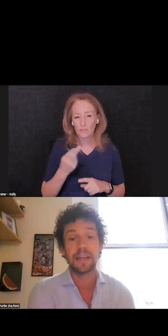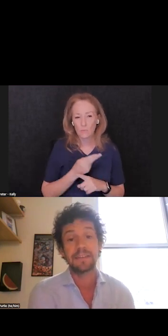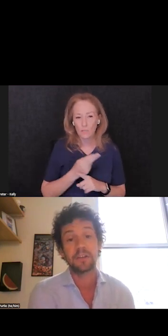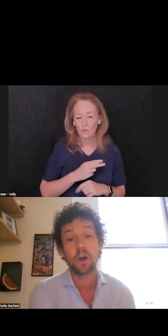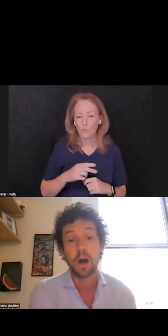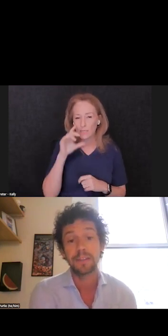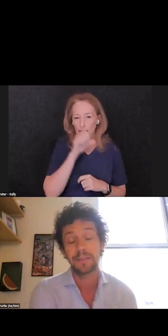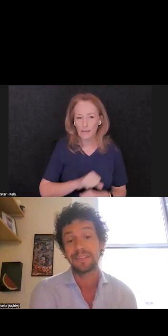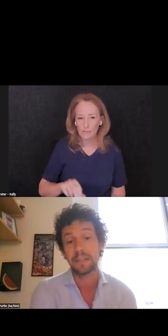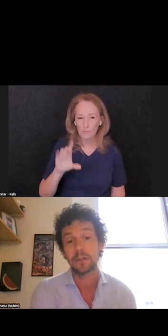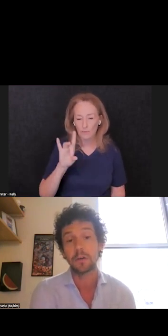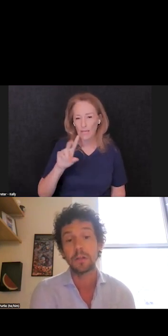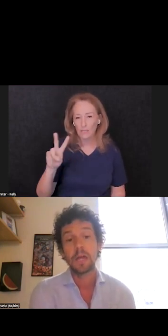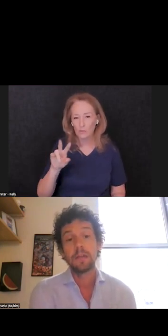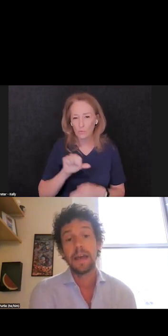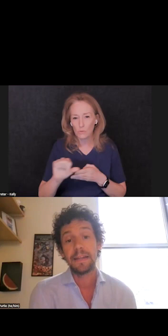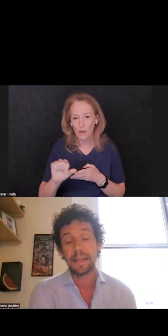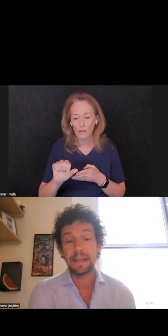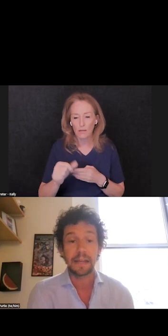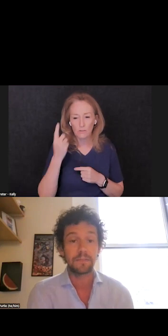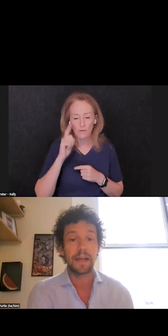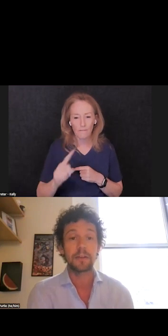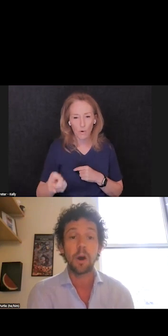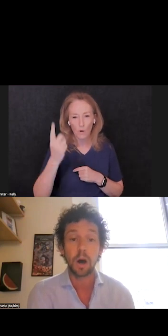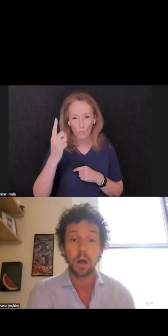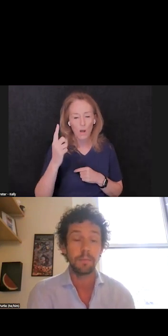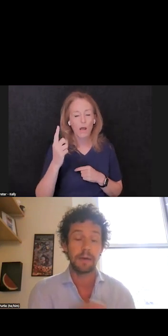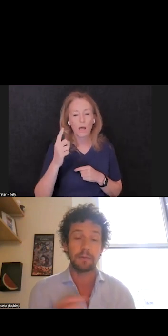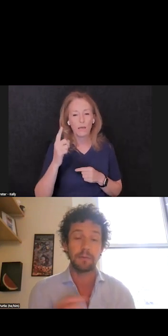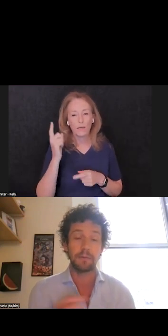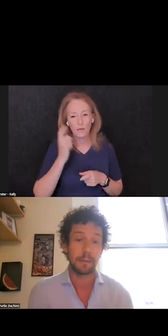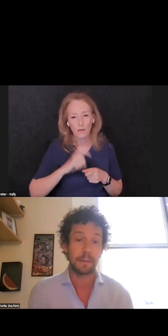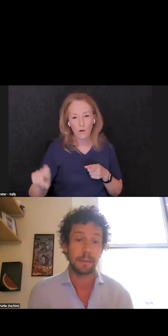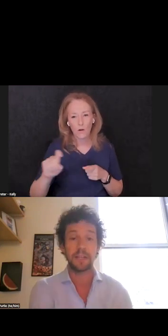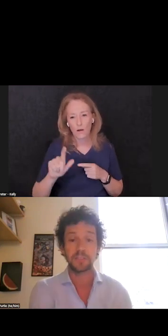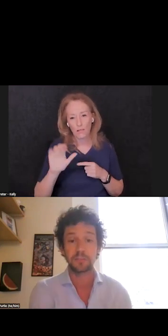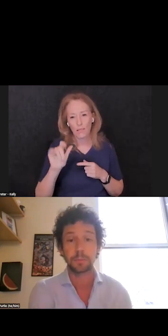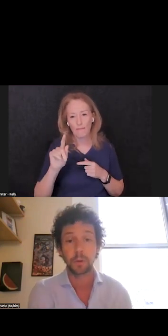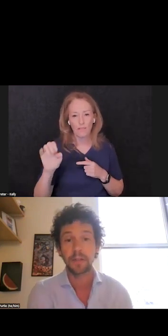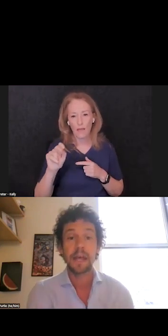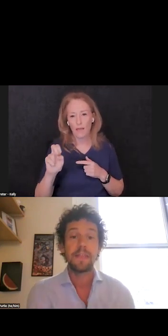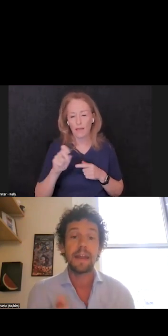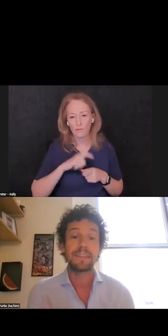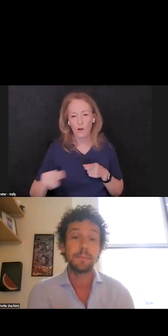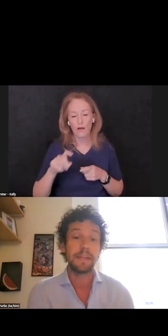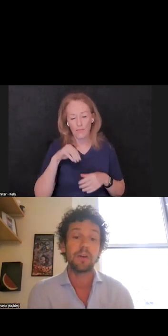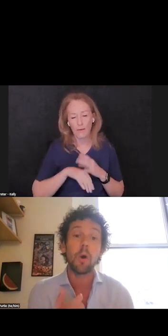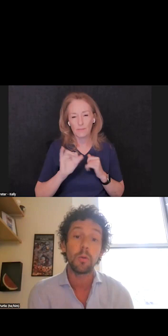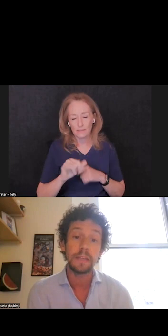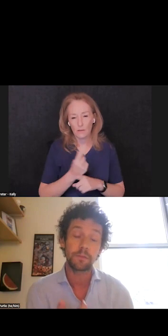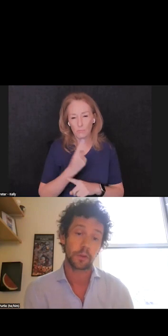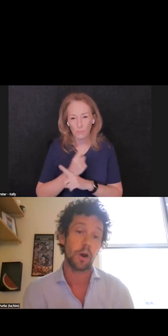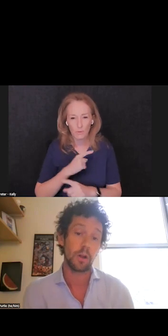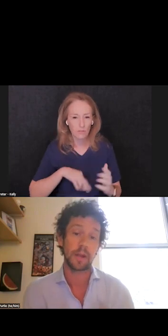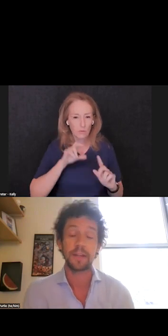$82 as the cost of a single 988 Lifeline call that was provided in the appropriations report. That estimate is